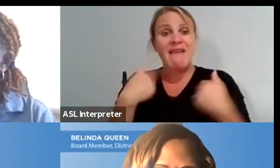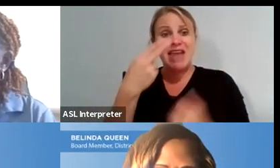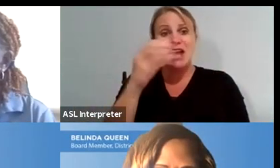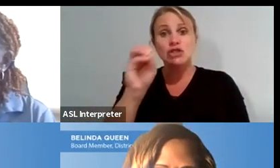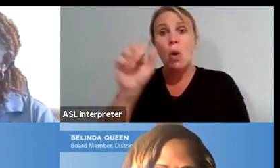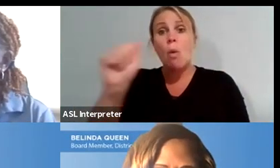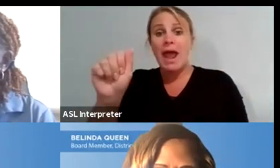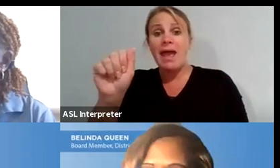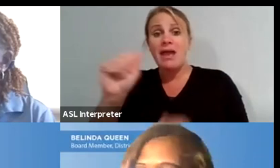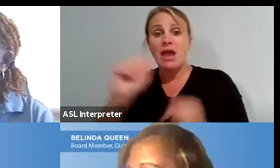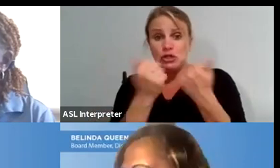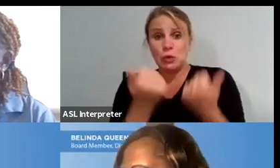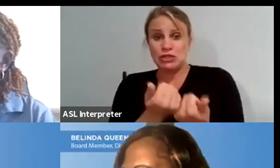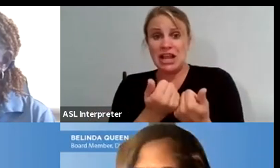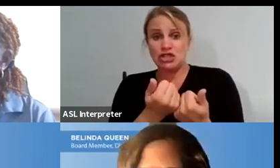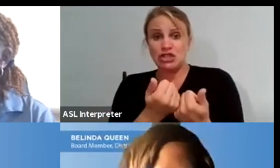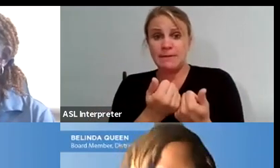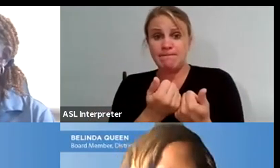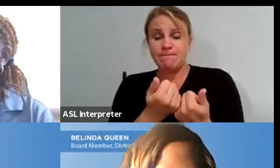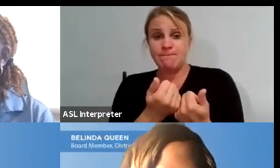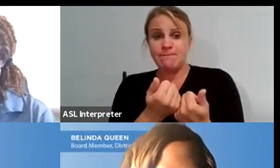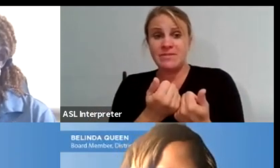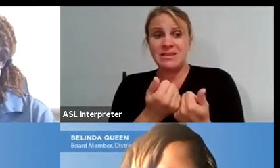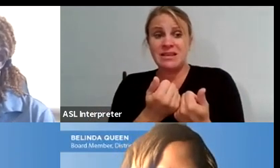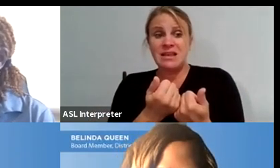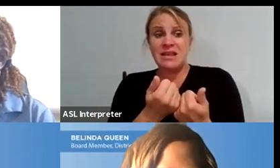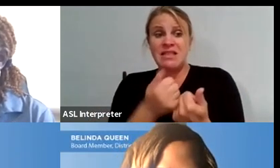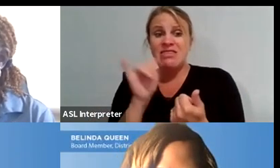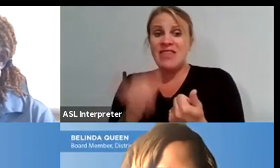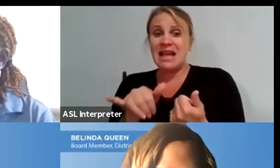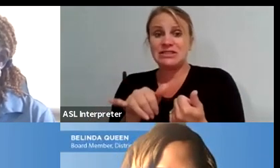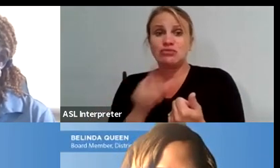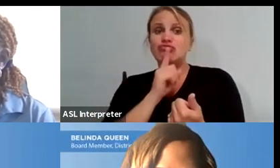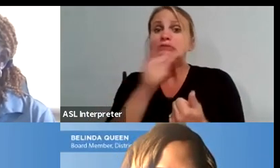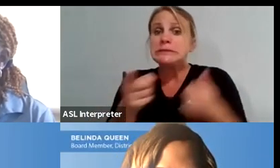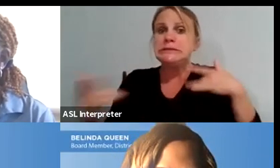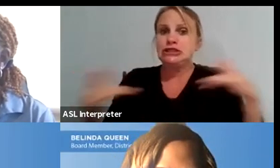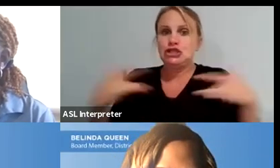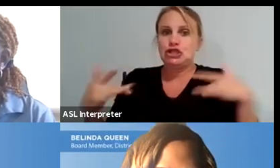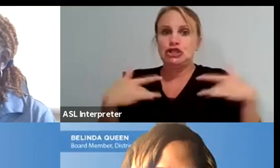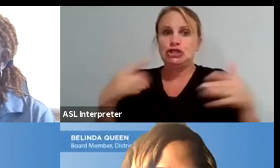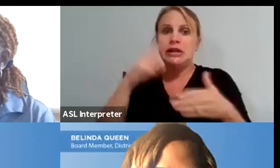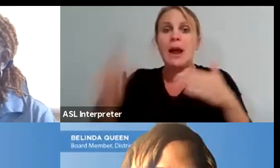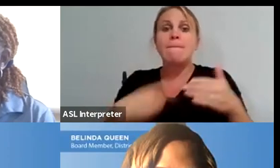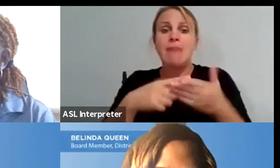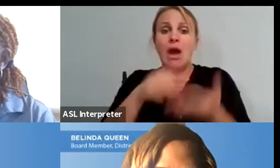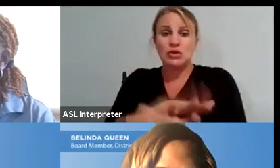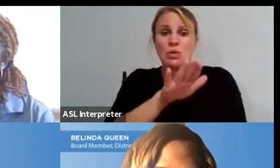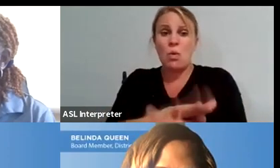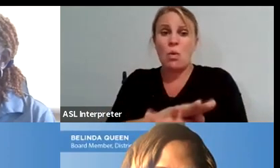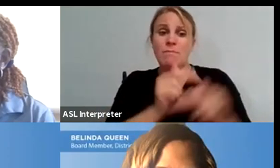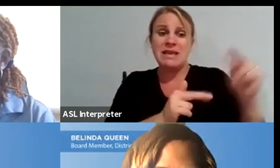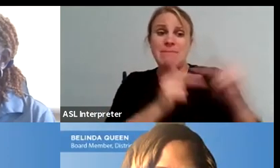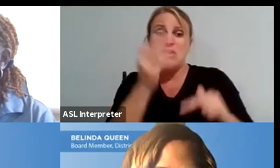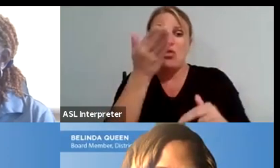in Tallatin that is extremely concerned about the school being built in